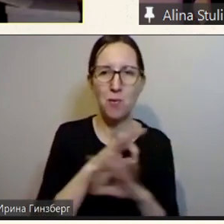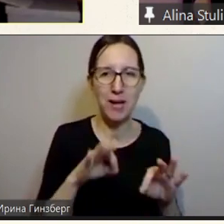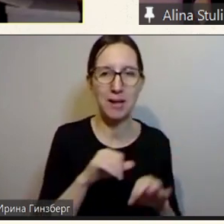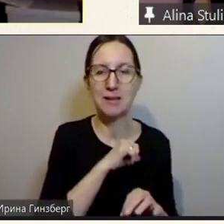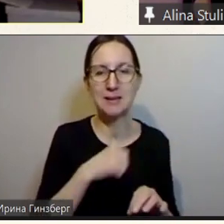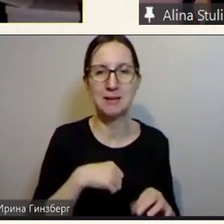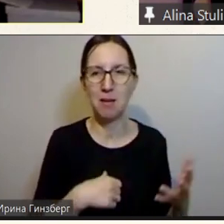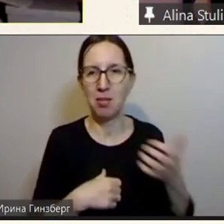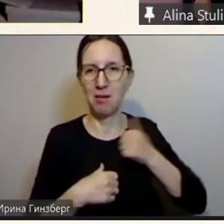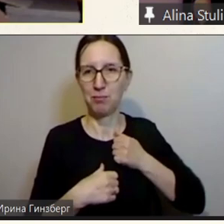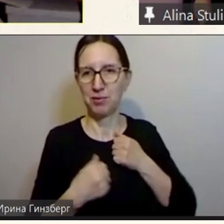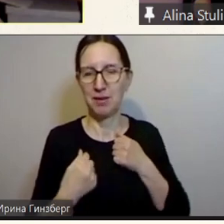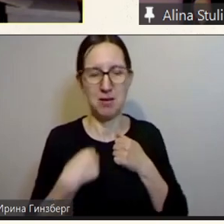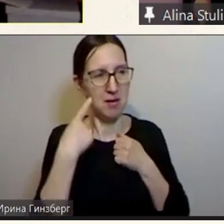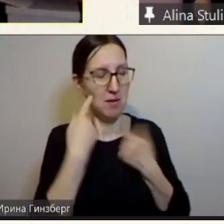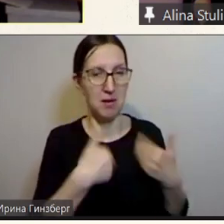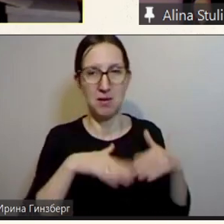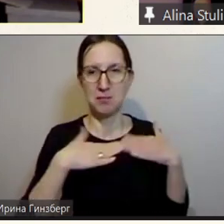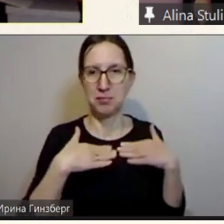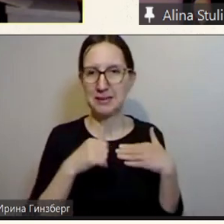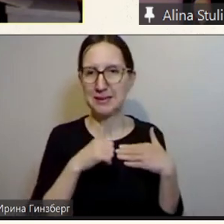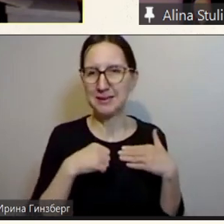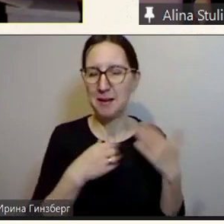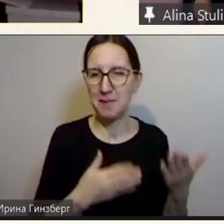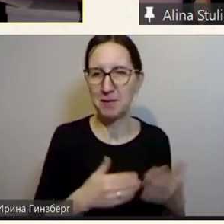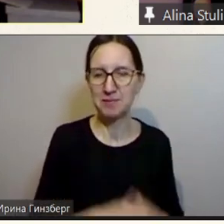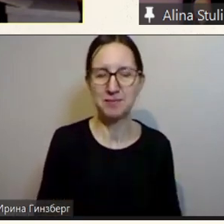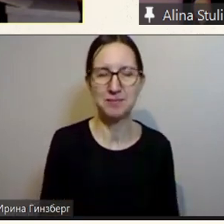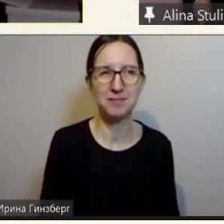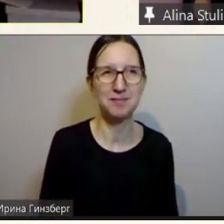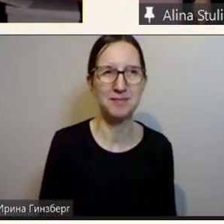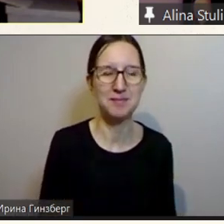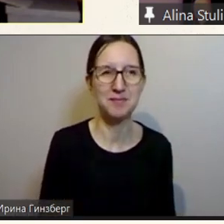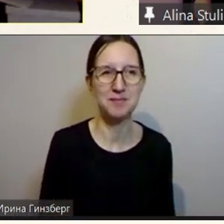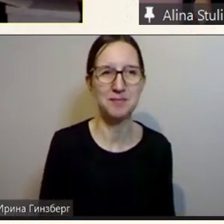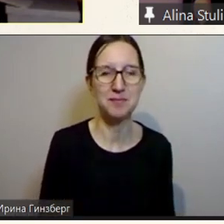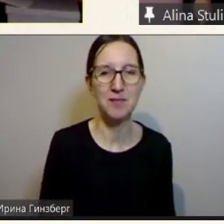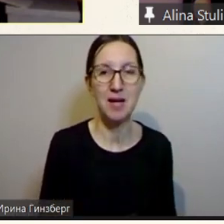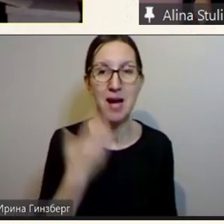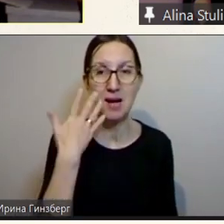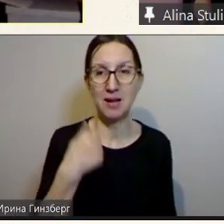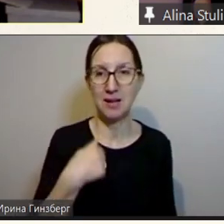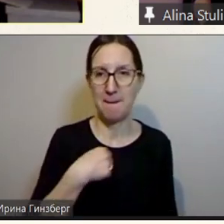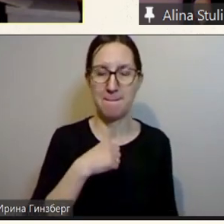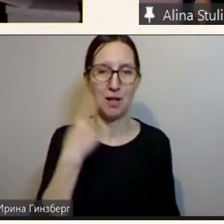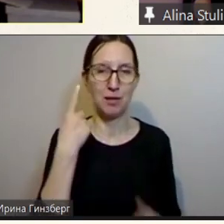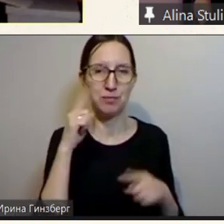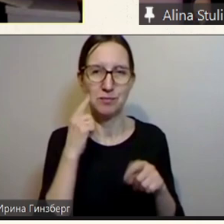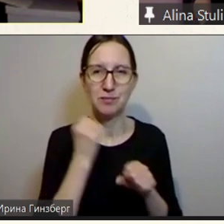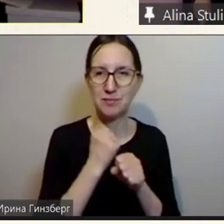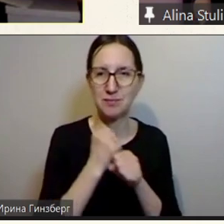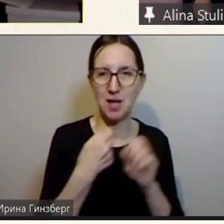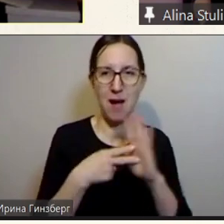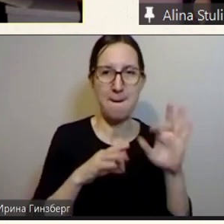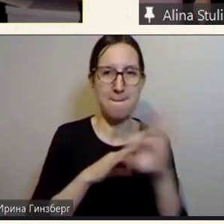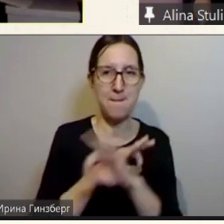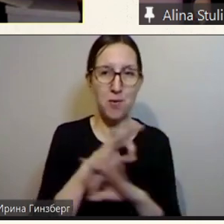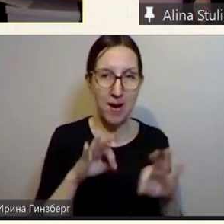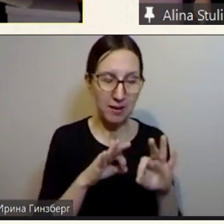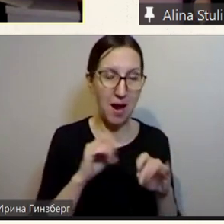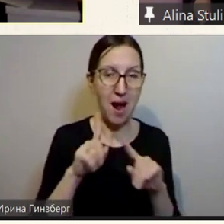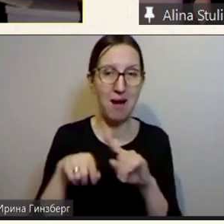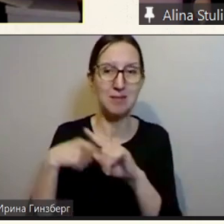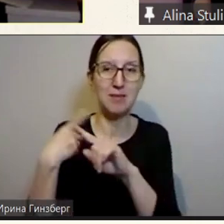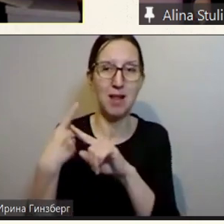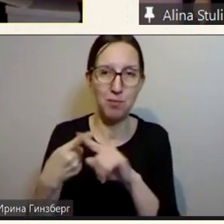know, working on those projects. The next project will be in Finland, in Helsinki, actually, at